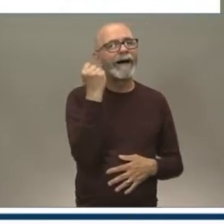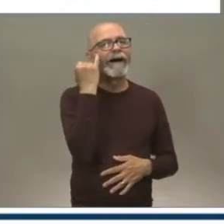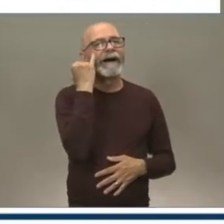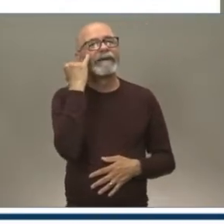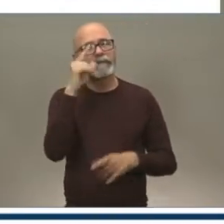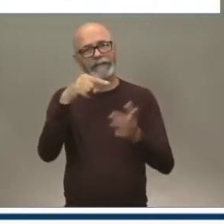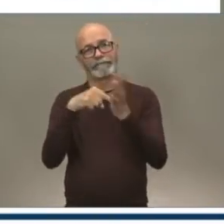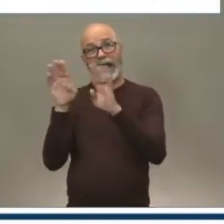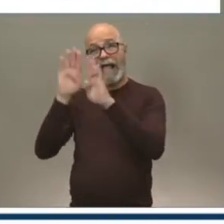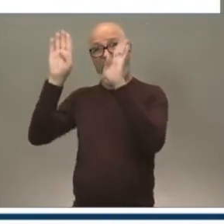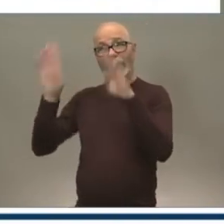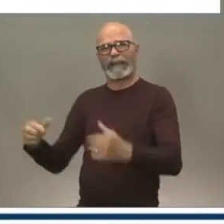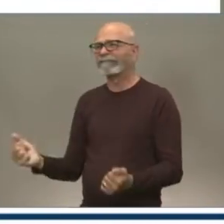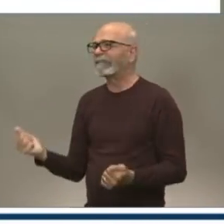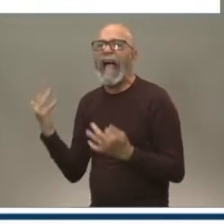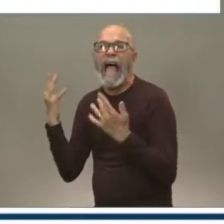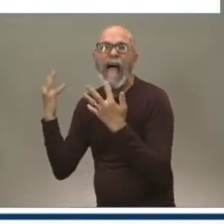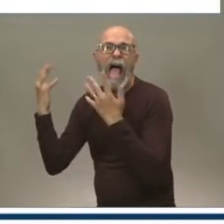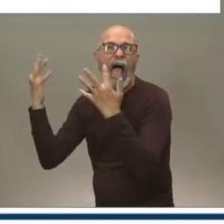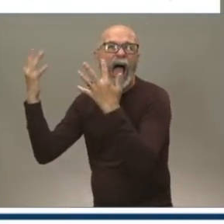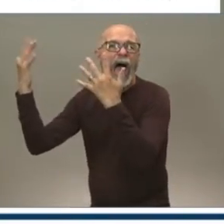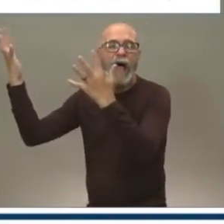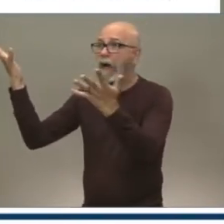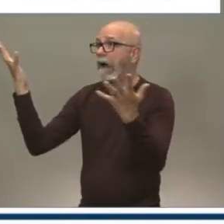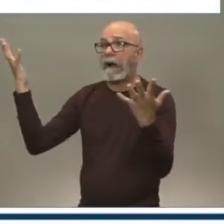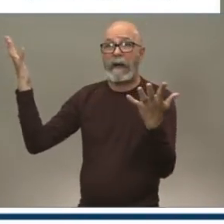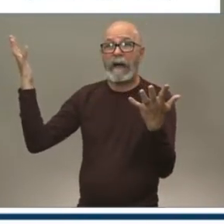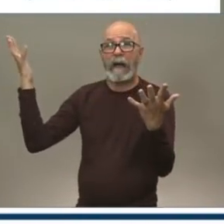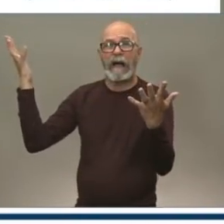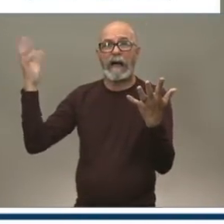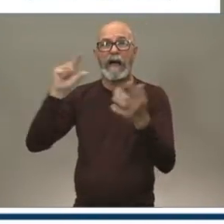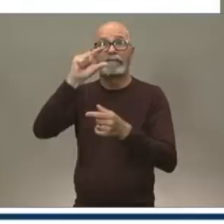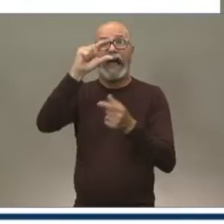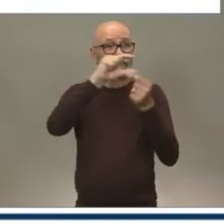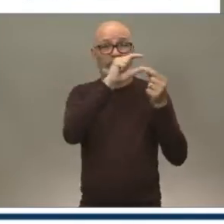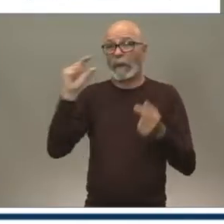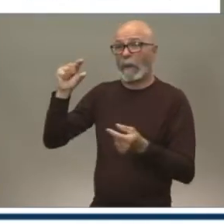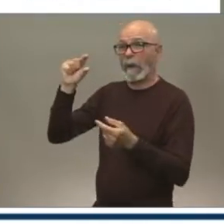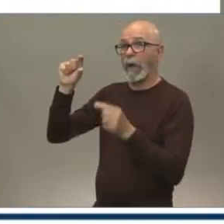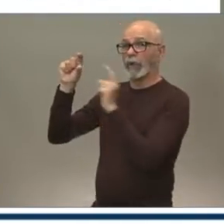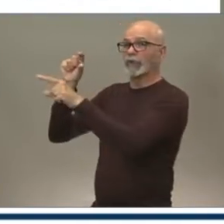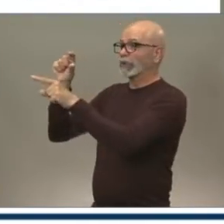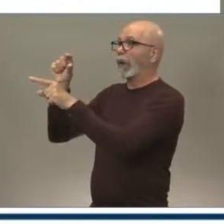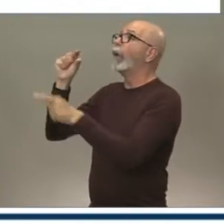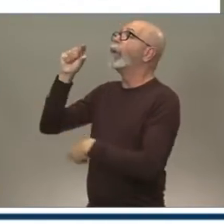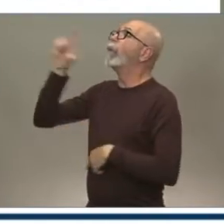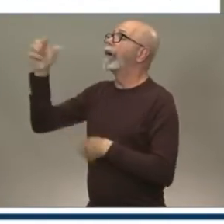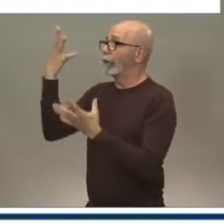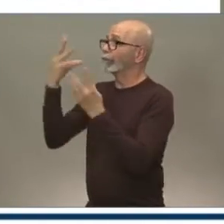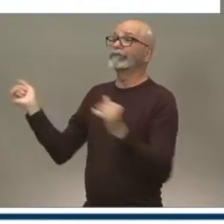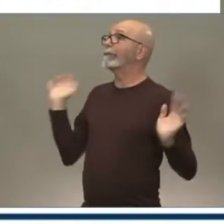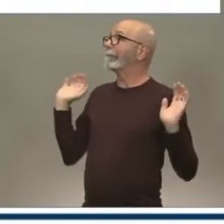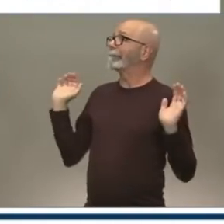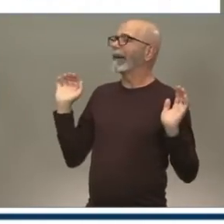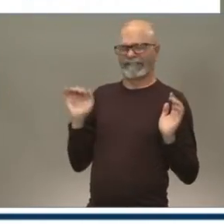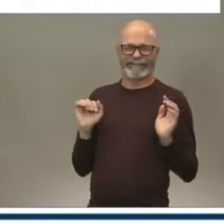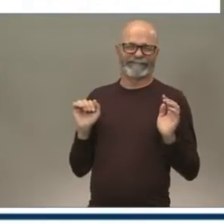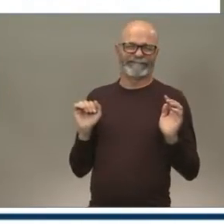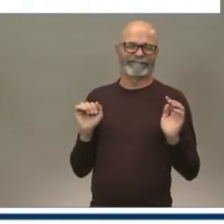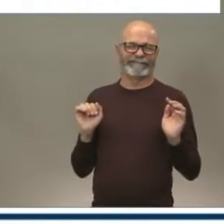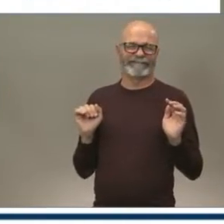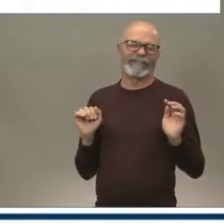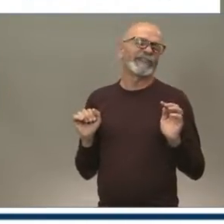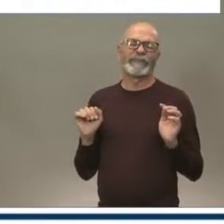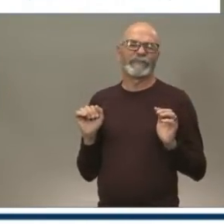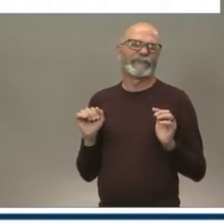fire hose. A vaccine is not what gets the house fire under control. You use all your other public health measures. The vaccine is more